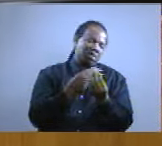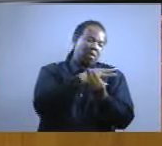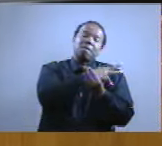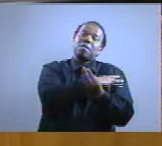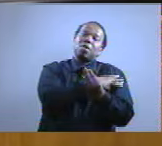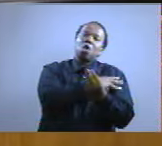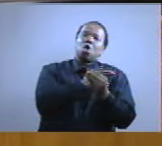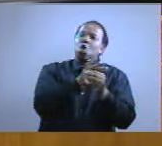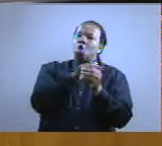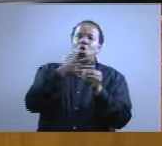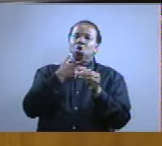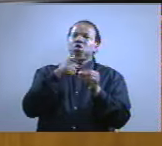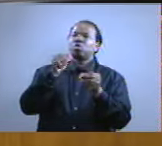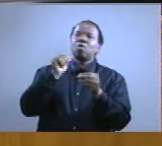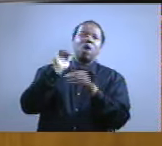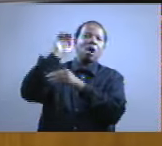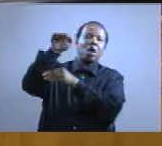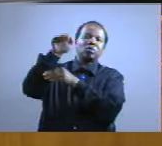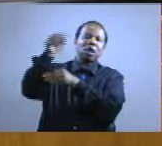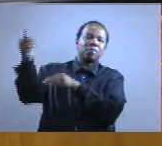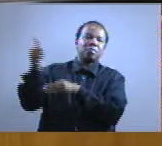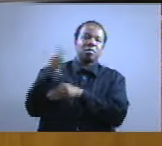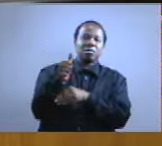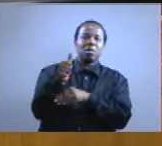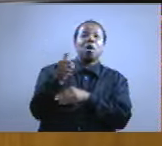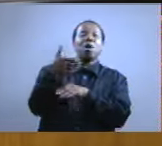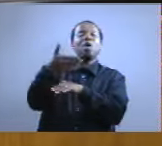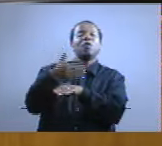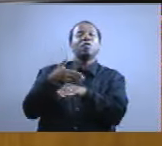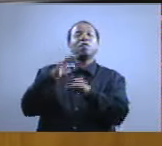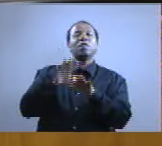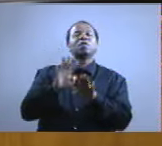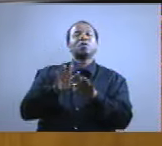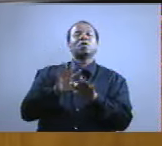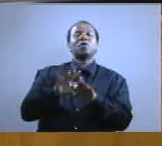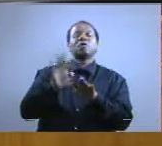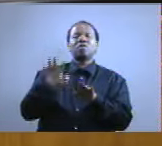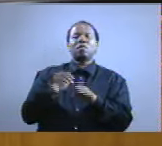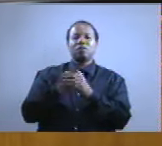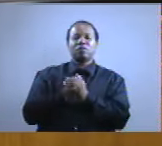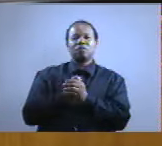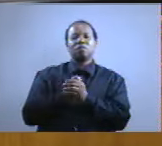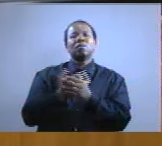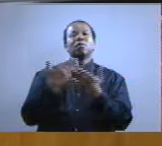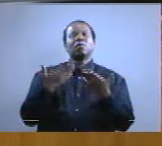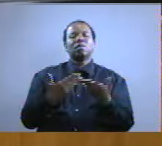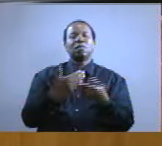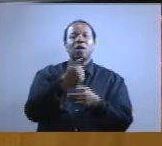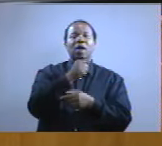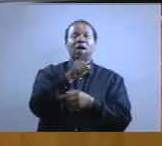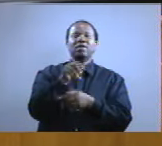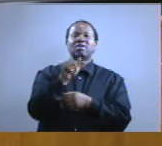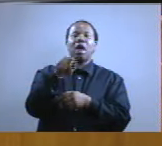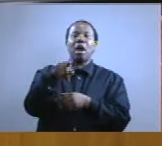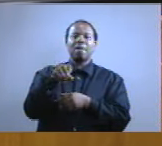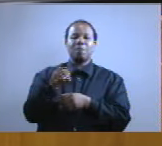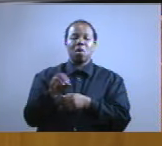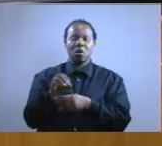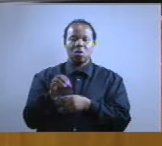foreign nationals who became citizens after 1994 to reach their equity targets. ASAPO also supports the removal